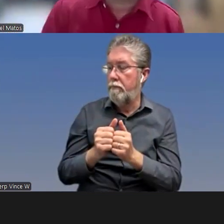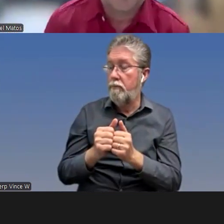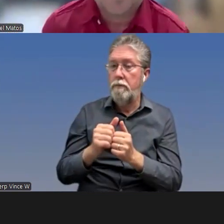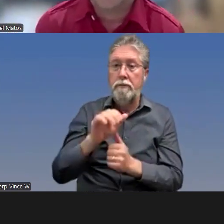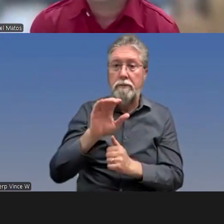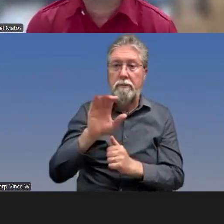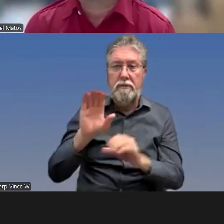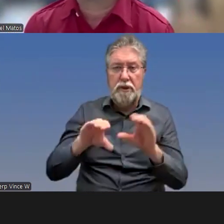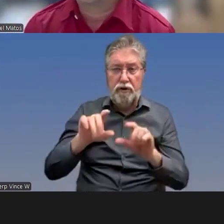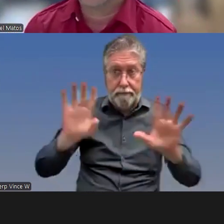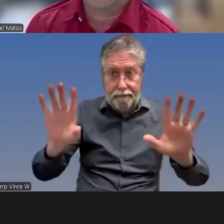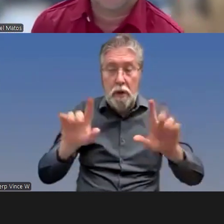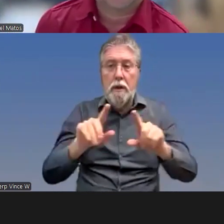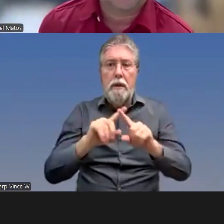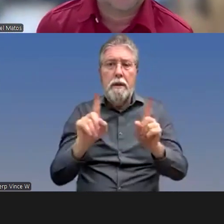chat real quick. But